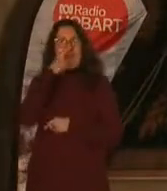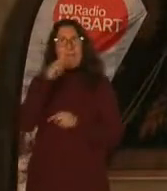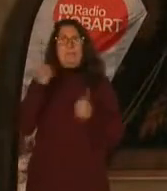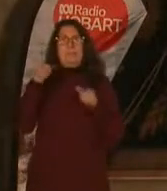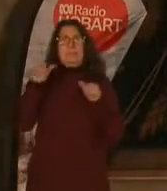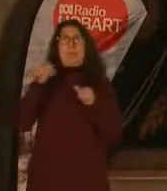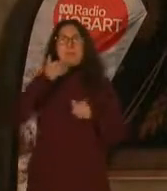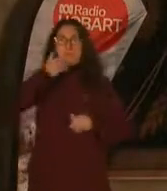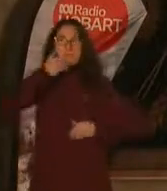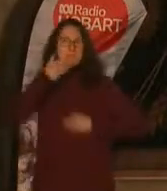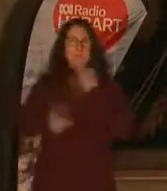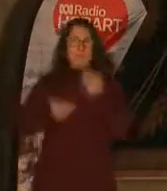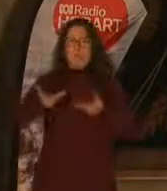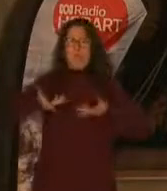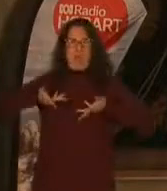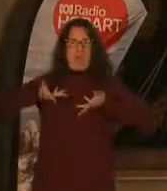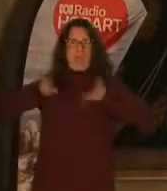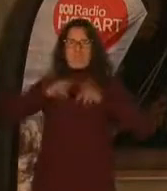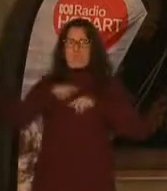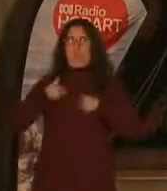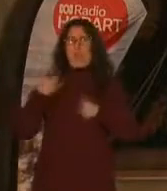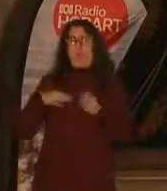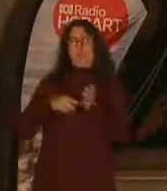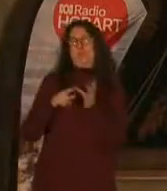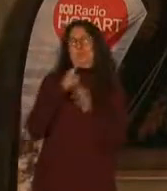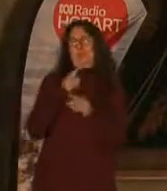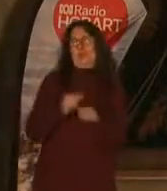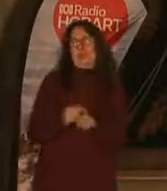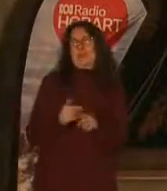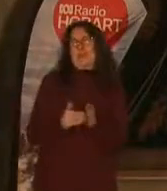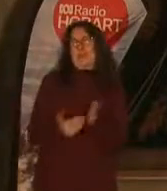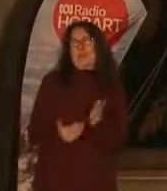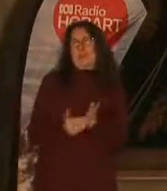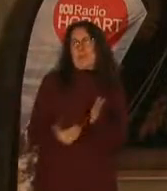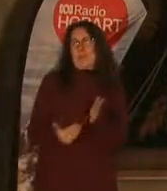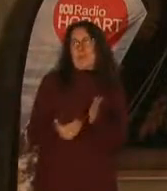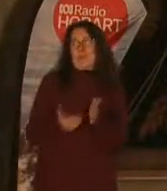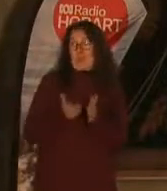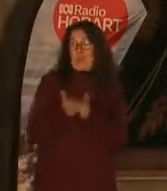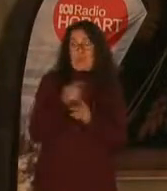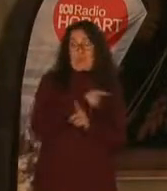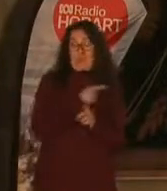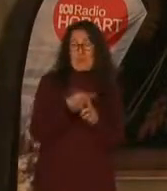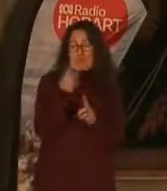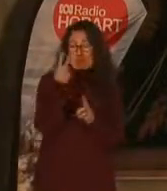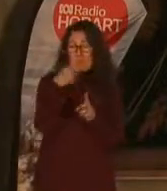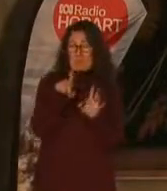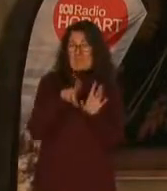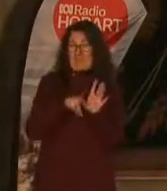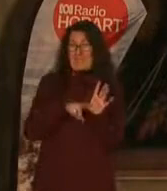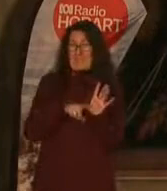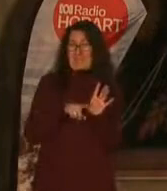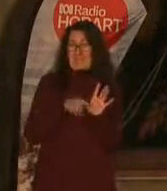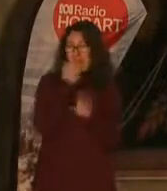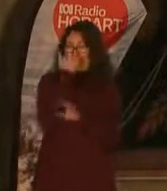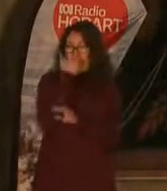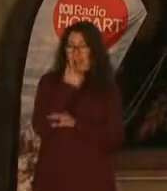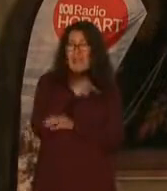want to say now in the space of 20-something years is absolutely fantastic. And